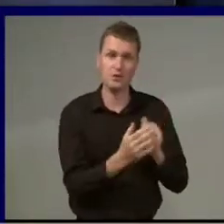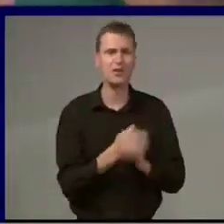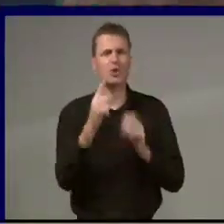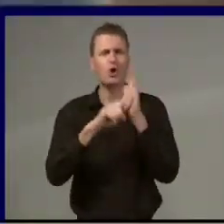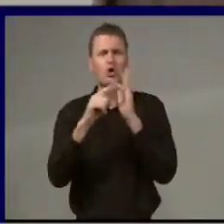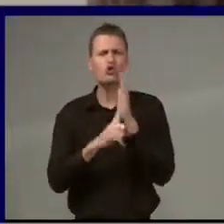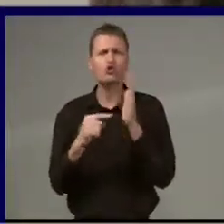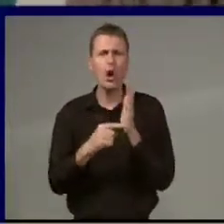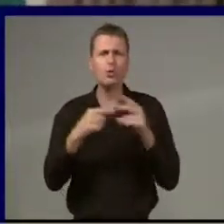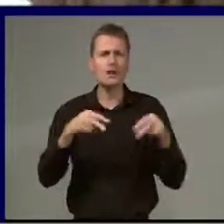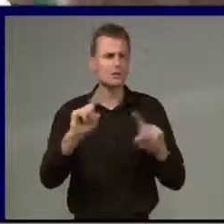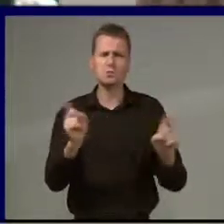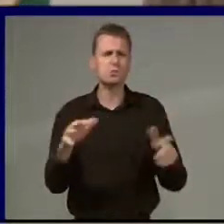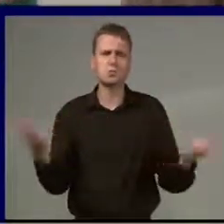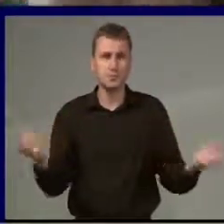dancing?